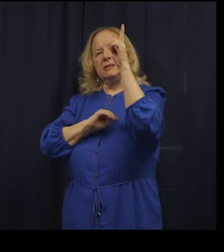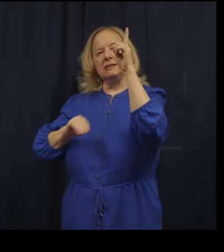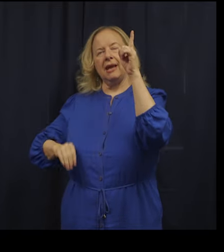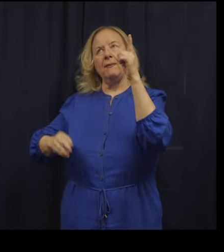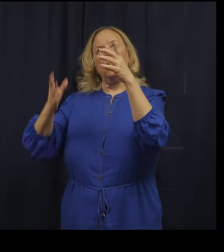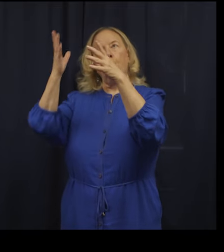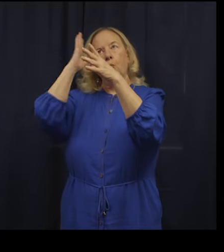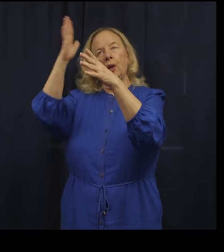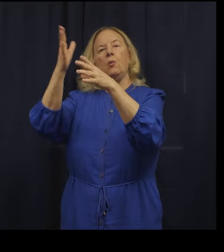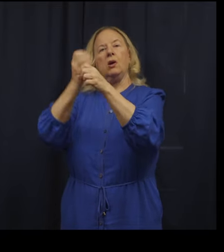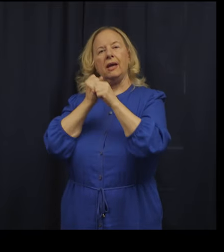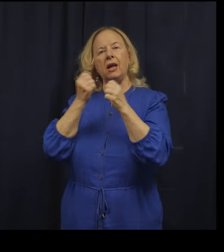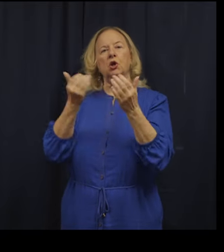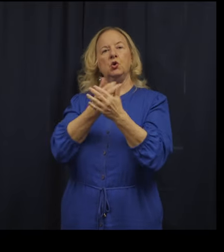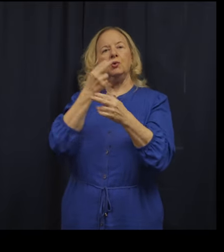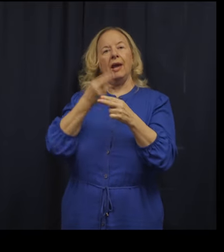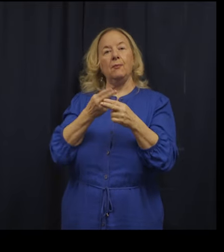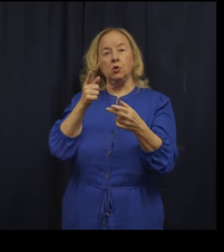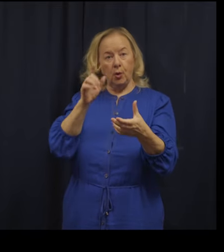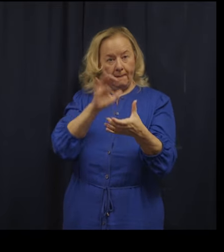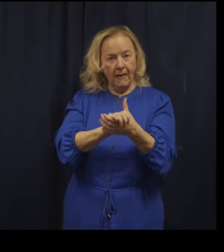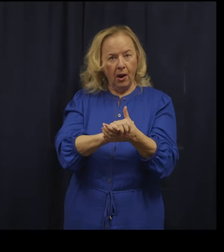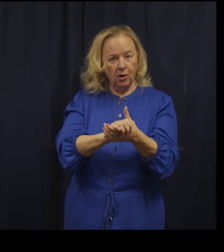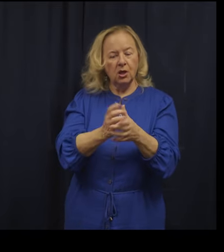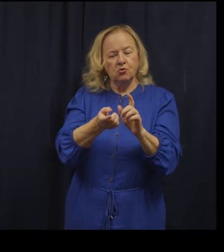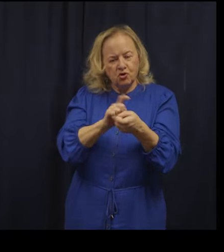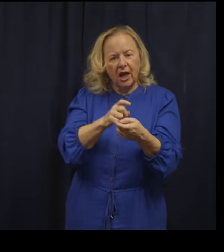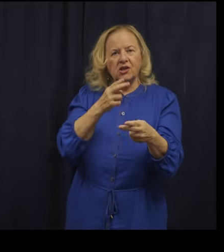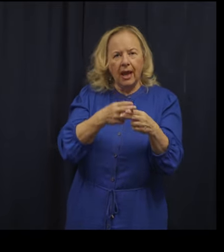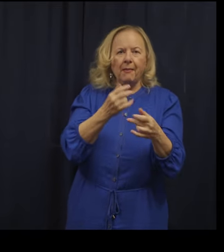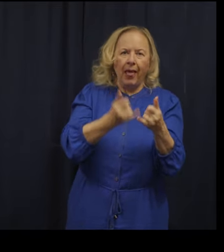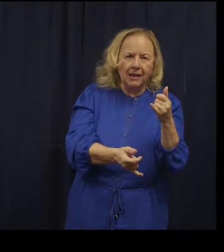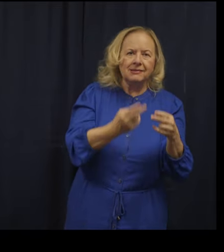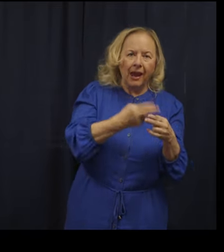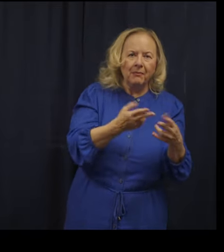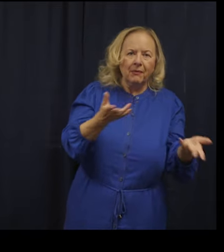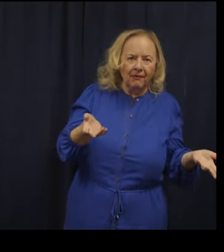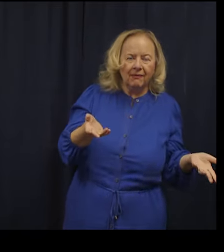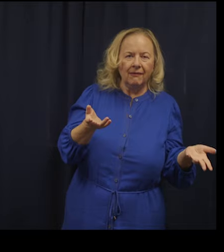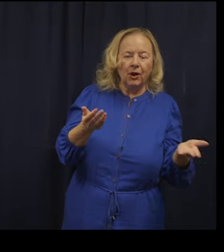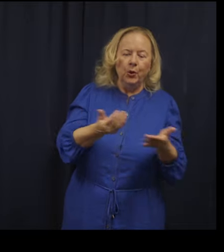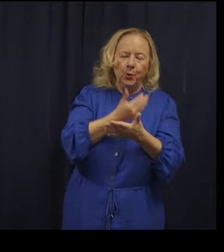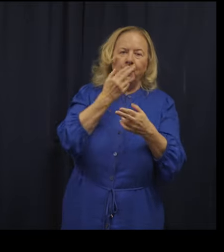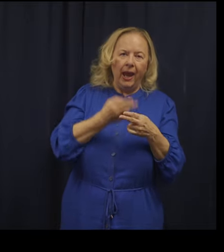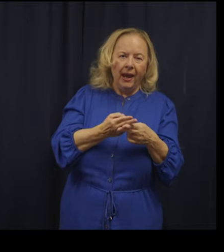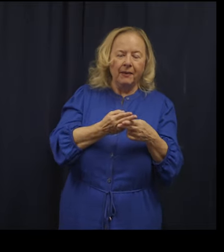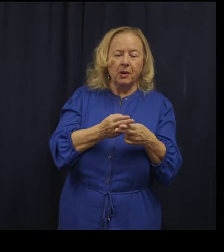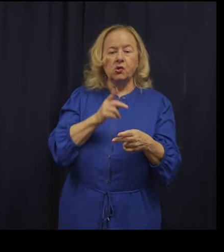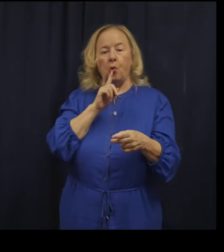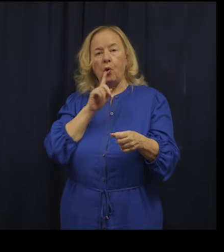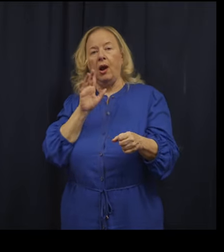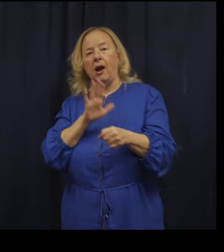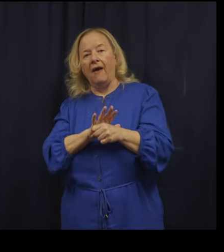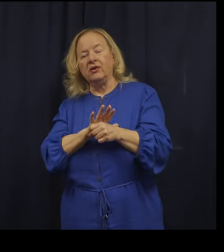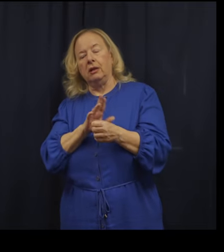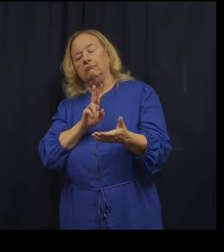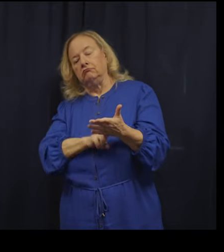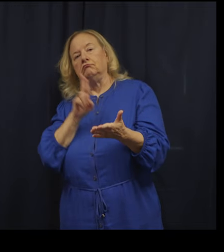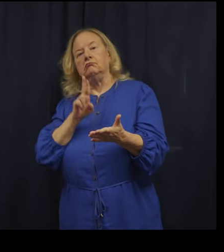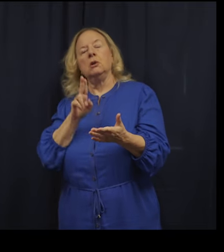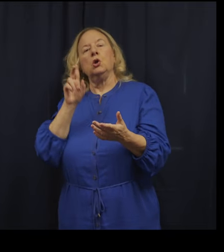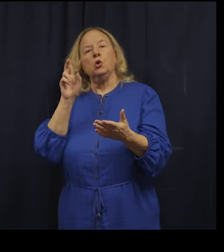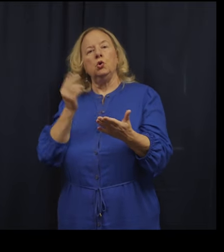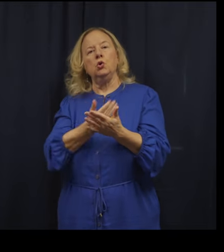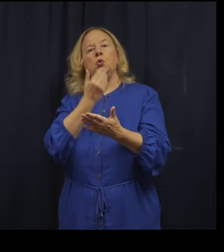get a new name. When ladies get married, what do they get? A new name. So covenant implies a